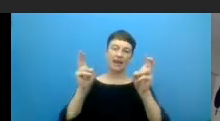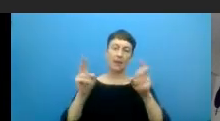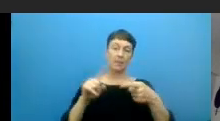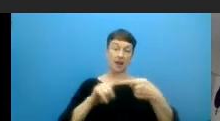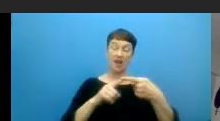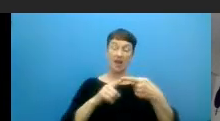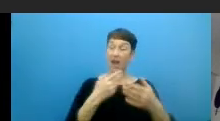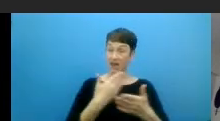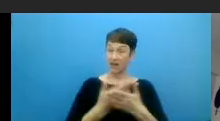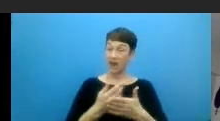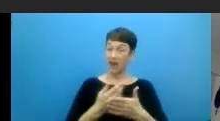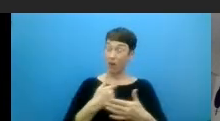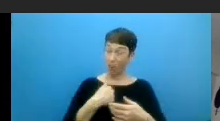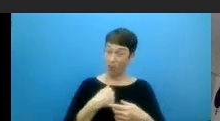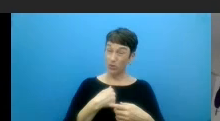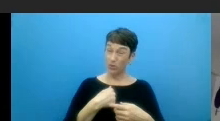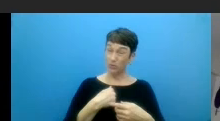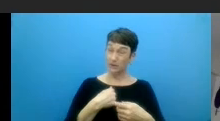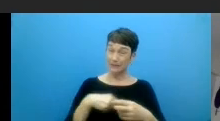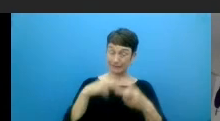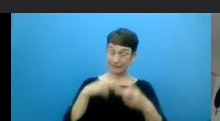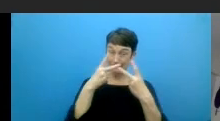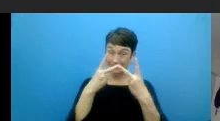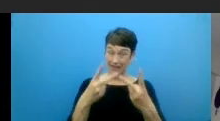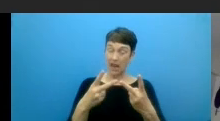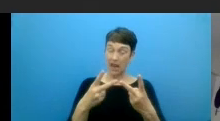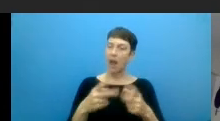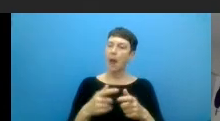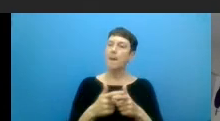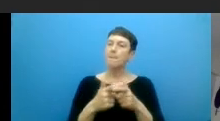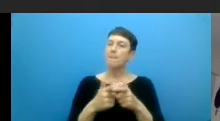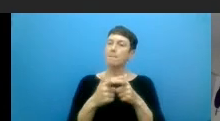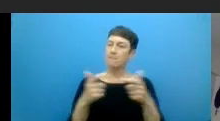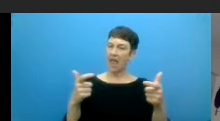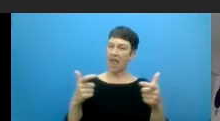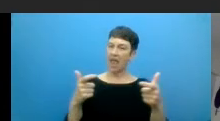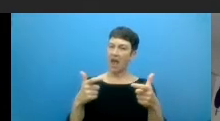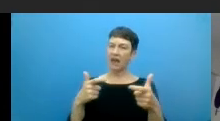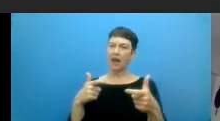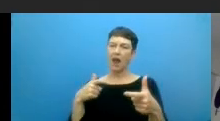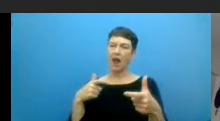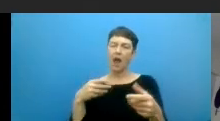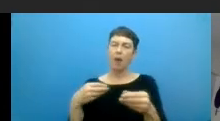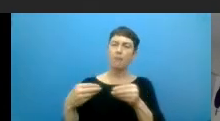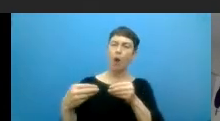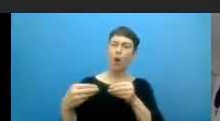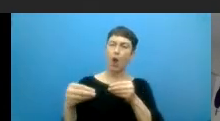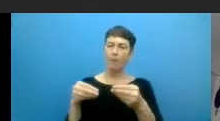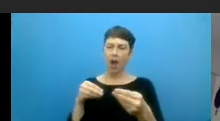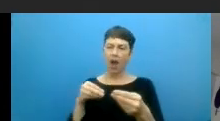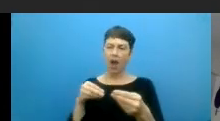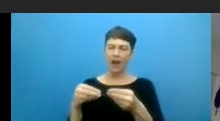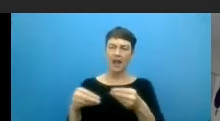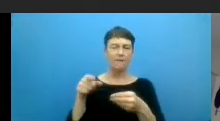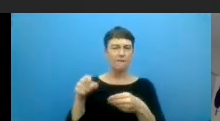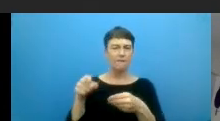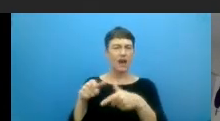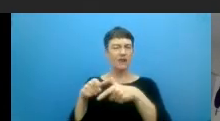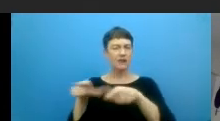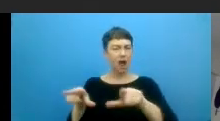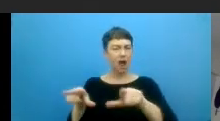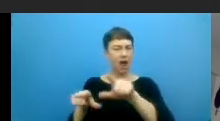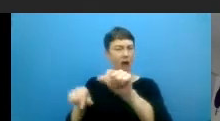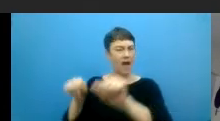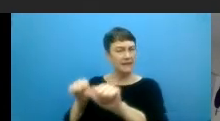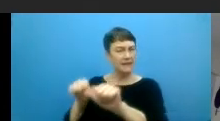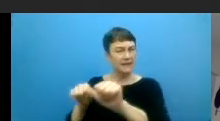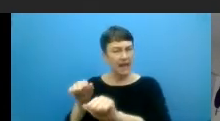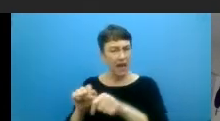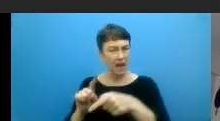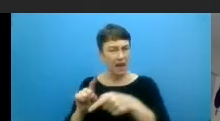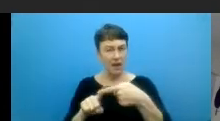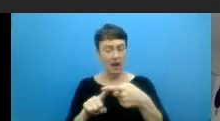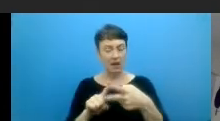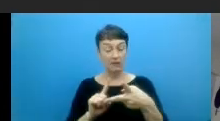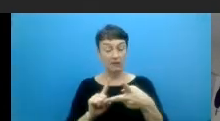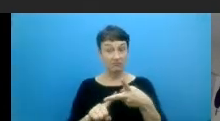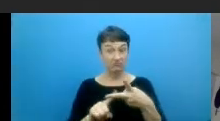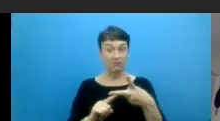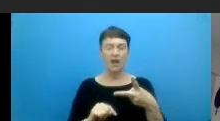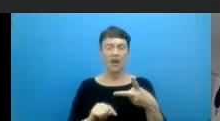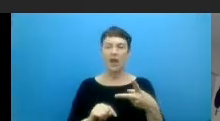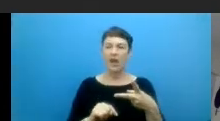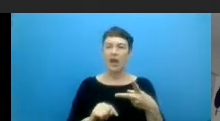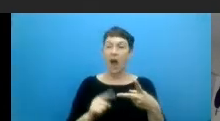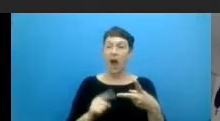we foresee the possibility of more flexibility when it comes to language use and assessment? Question 2 is, how ingrained are ideas